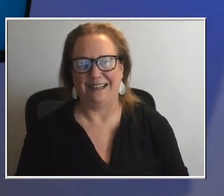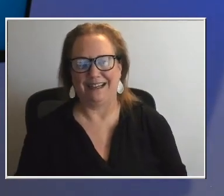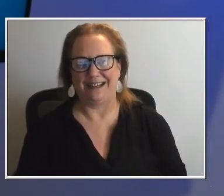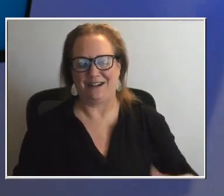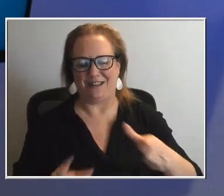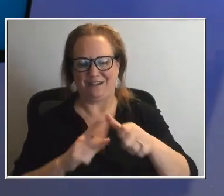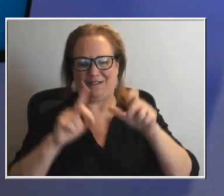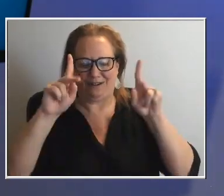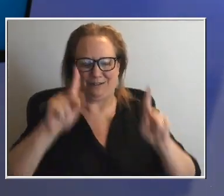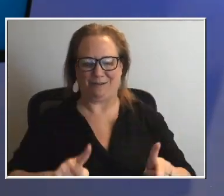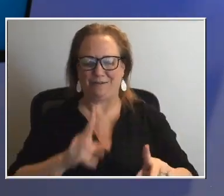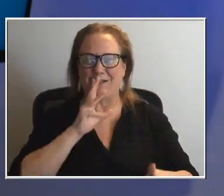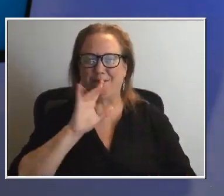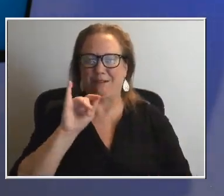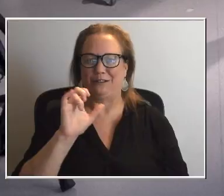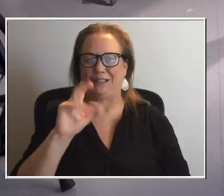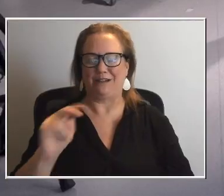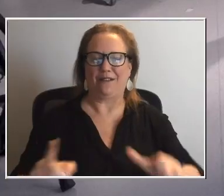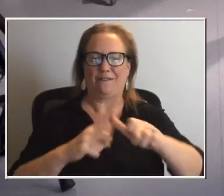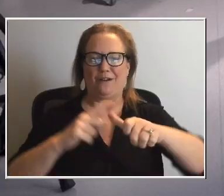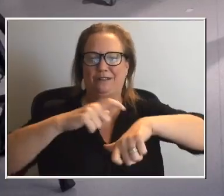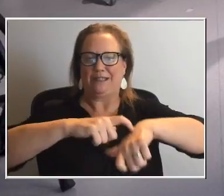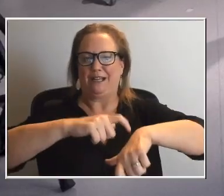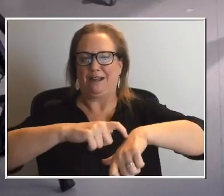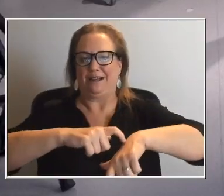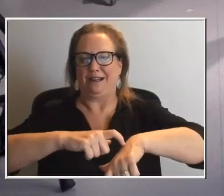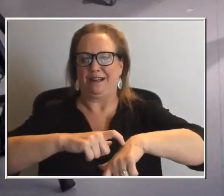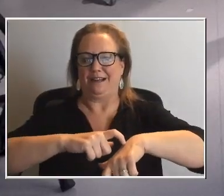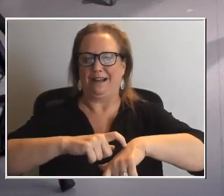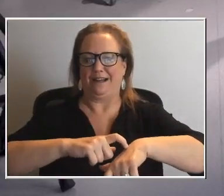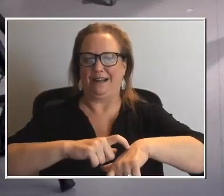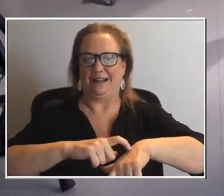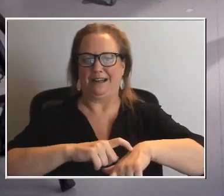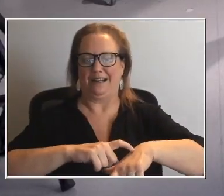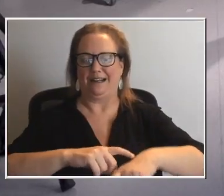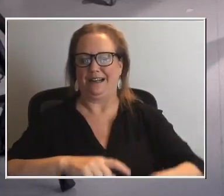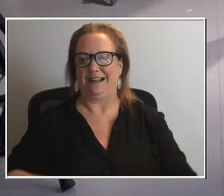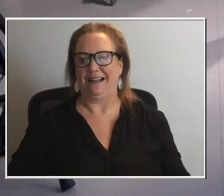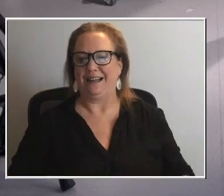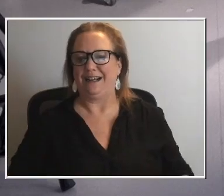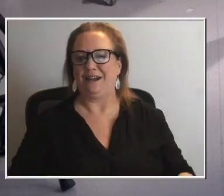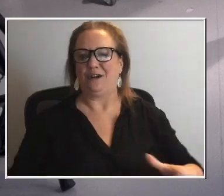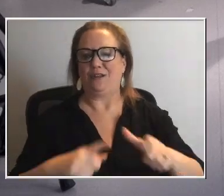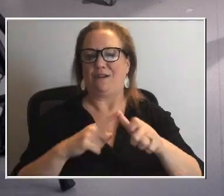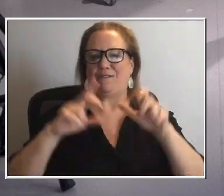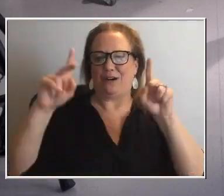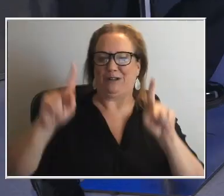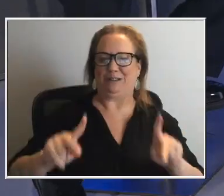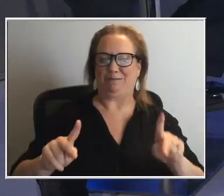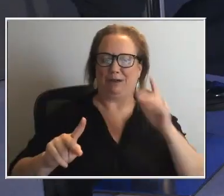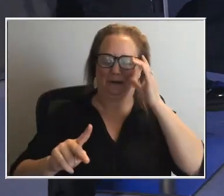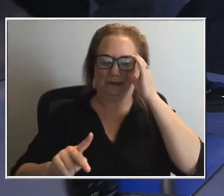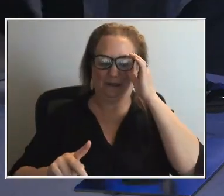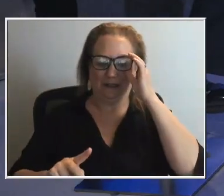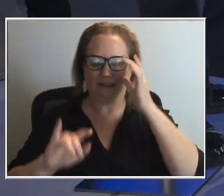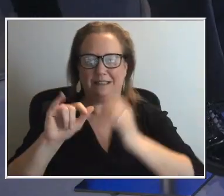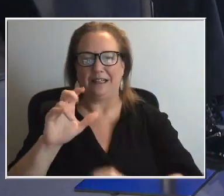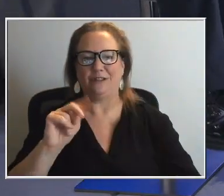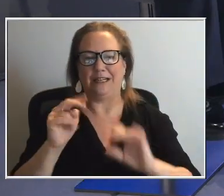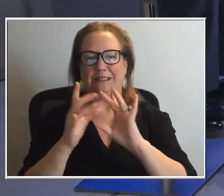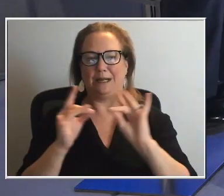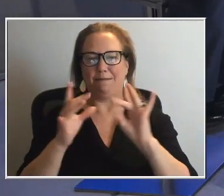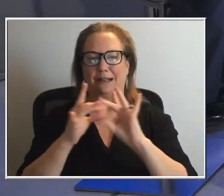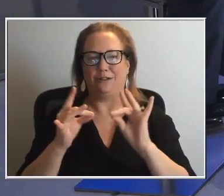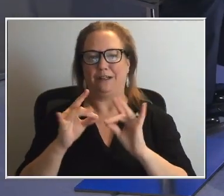when I spoke to Jason for the first time, you were the first, thank you, Stu. You're the first person that Jason mentioned, and he said